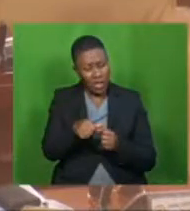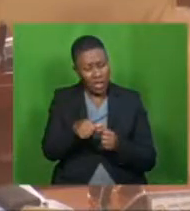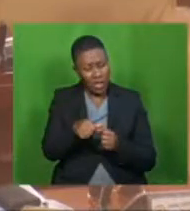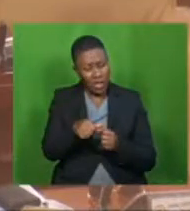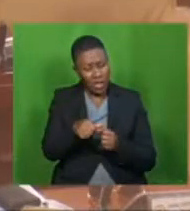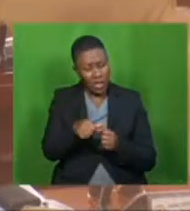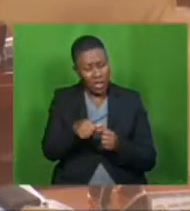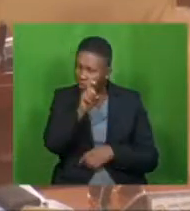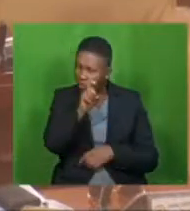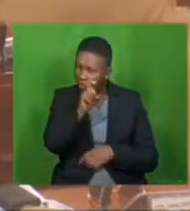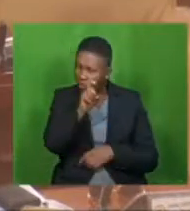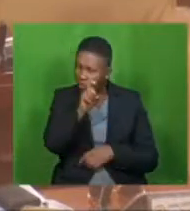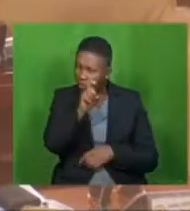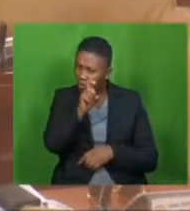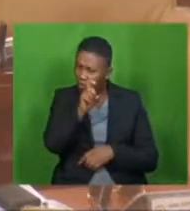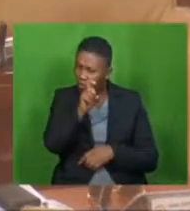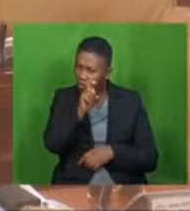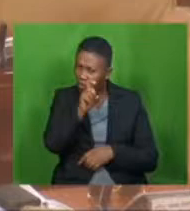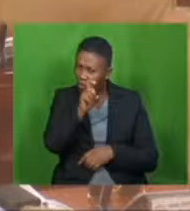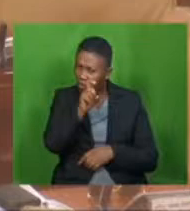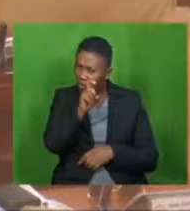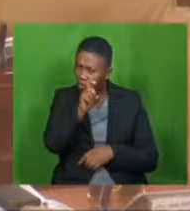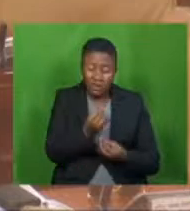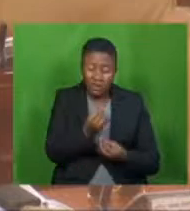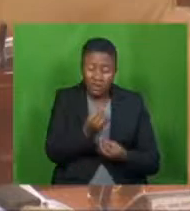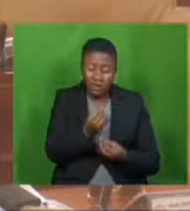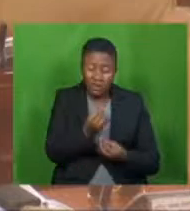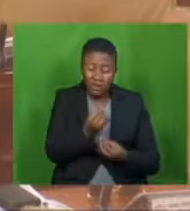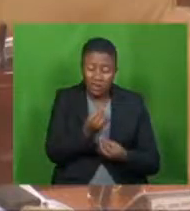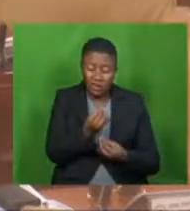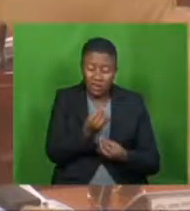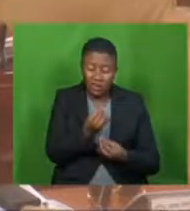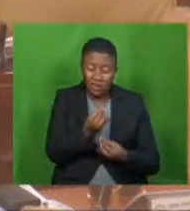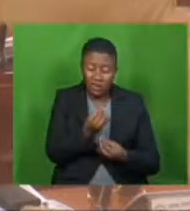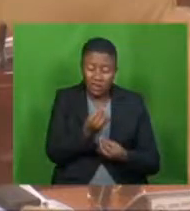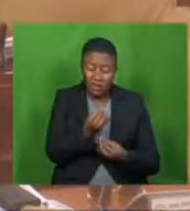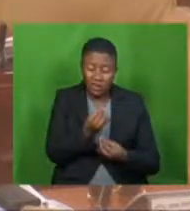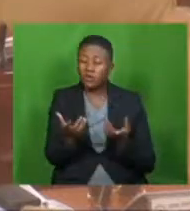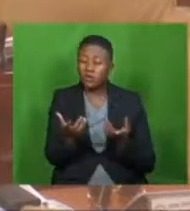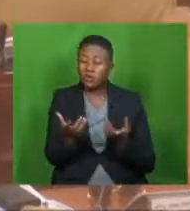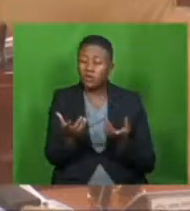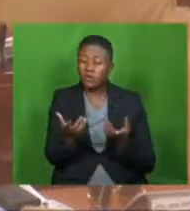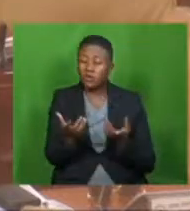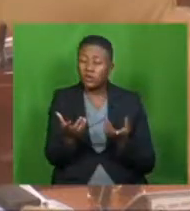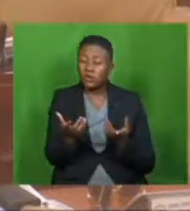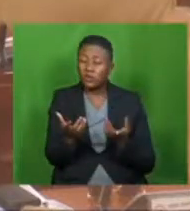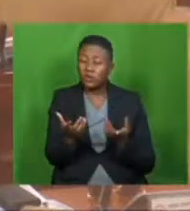Minister came to brief the House on the status of the